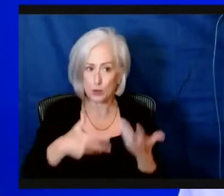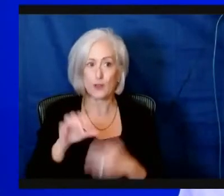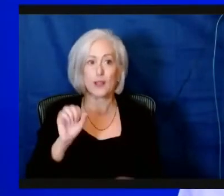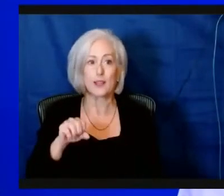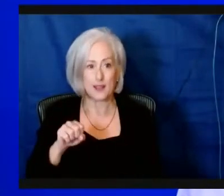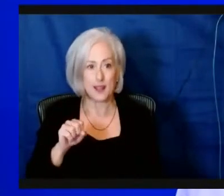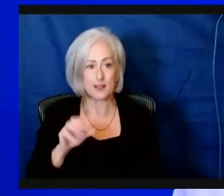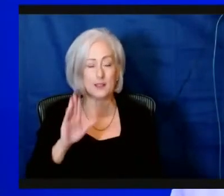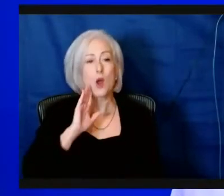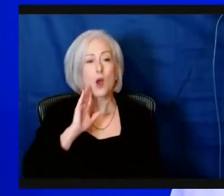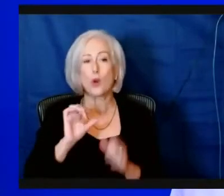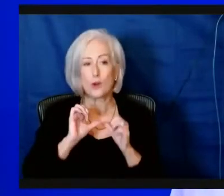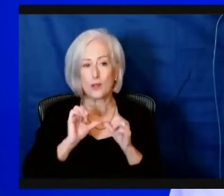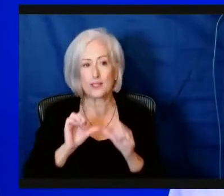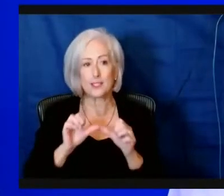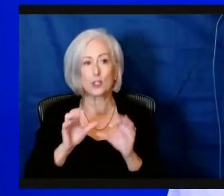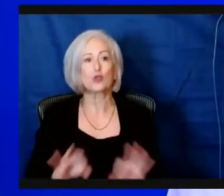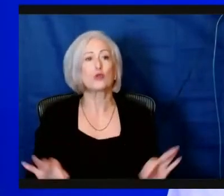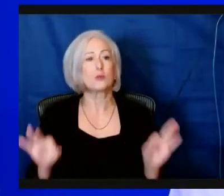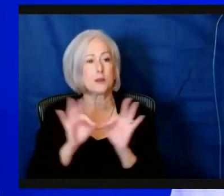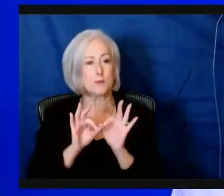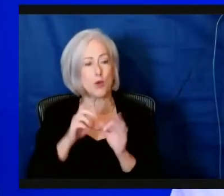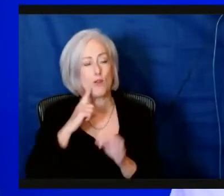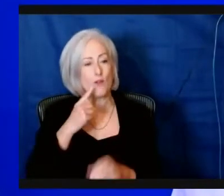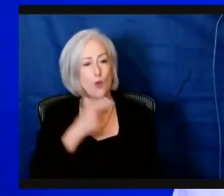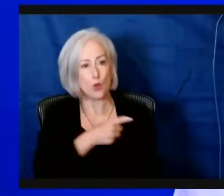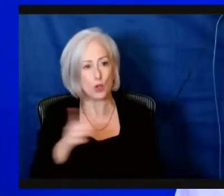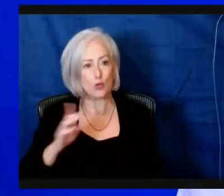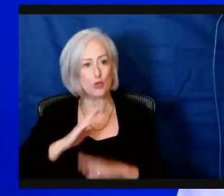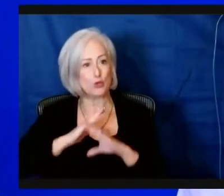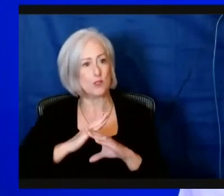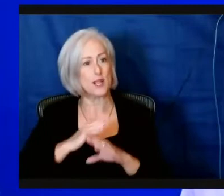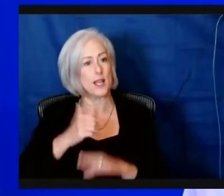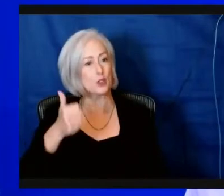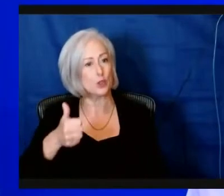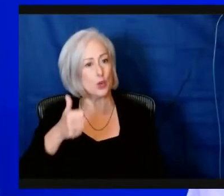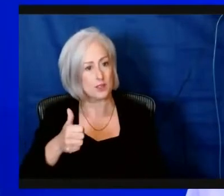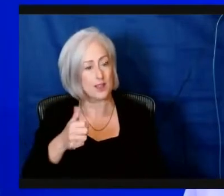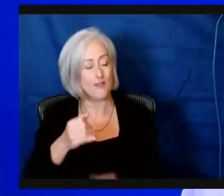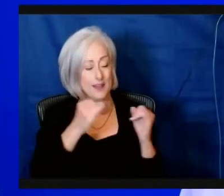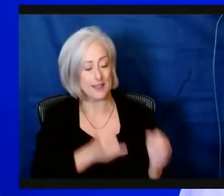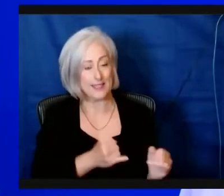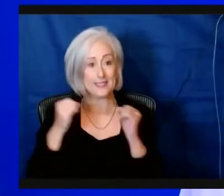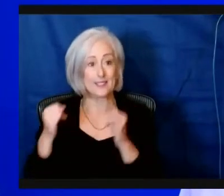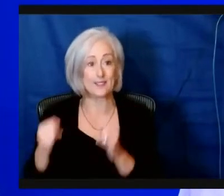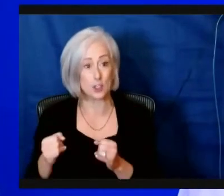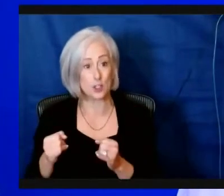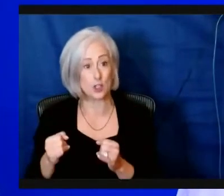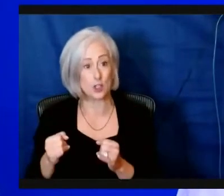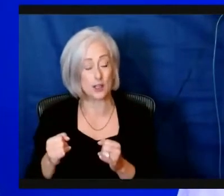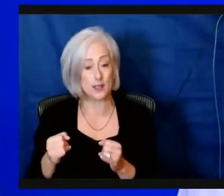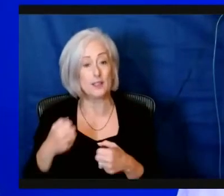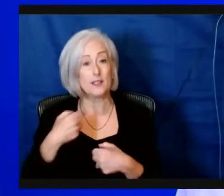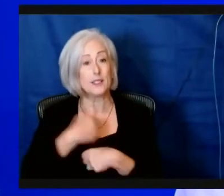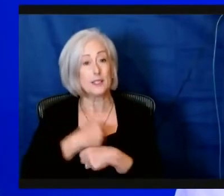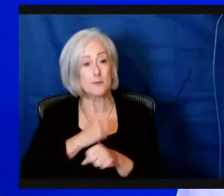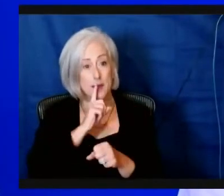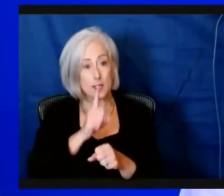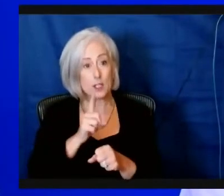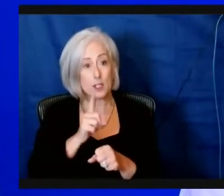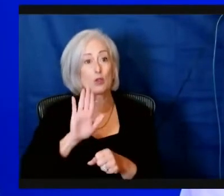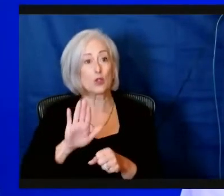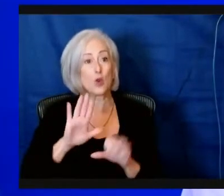be extremely important for you to protect yourself individually, and that is by making sure that you and your bubble or your family